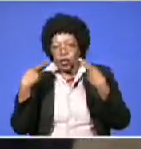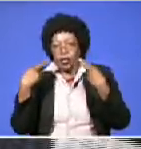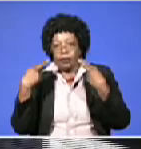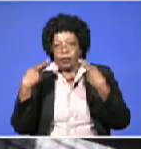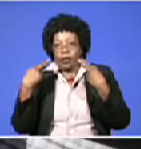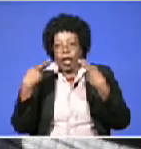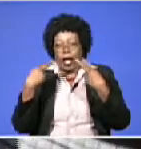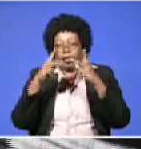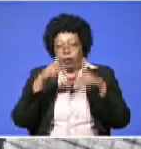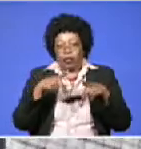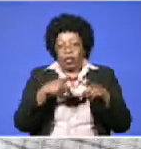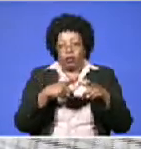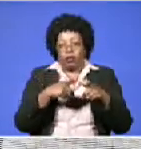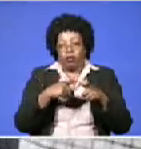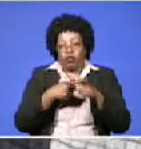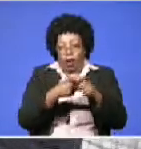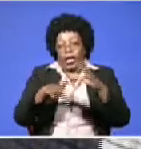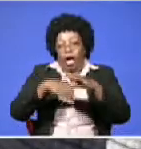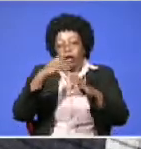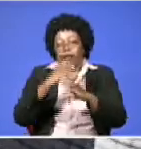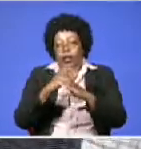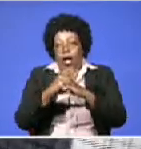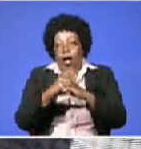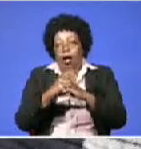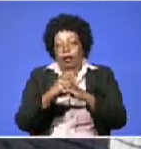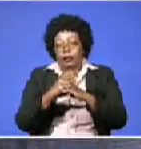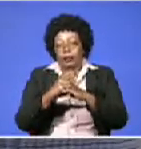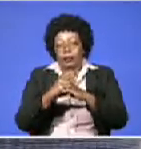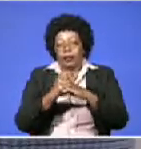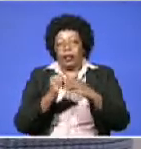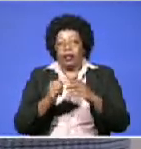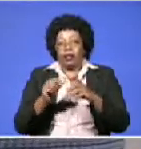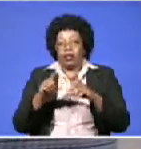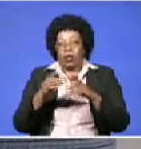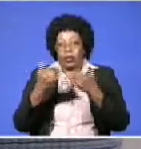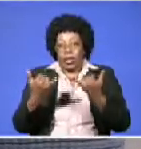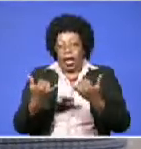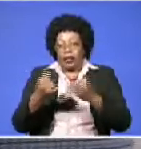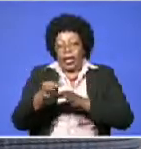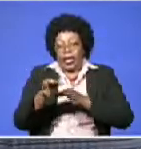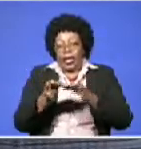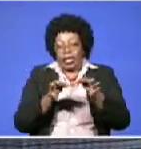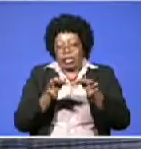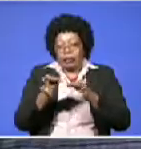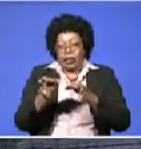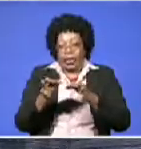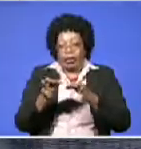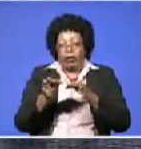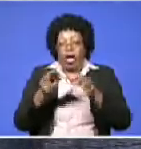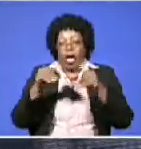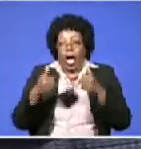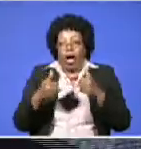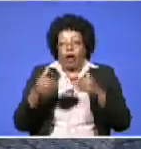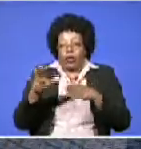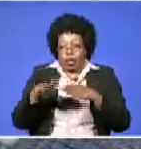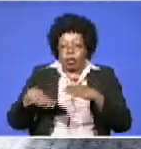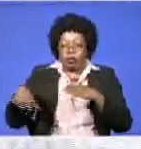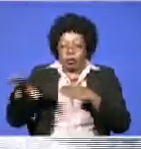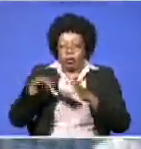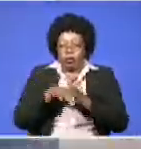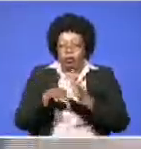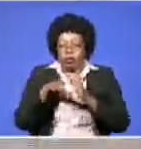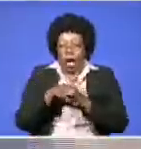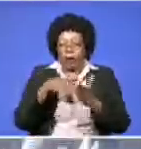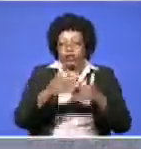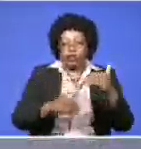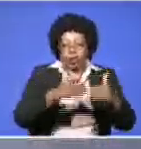vehicle and fleeing the scene. Officer in charge, Inspector Gardel Roll, explained in details how crime scenes are processed. You